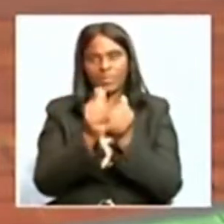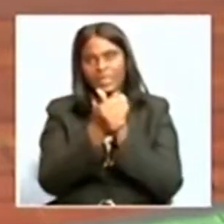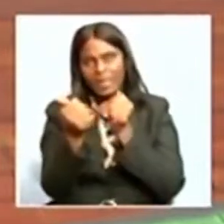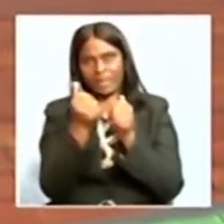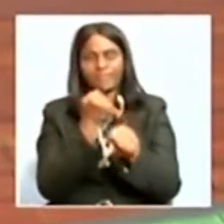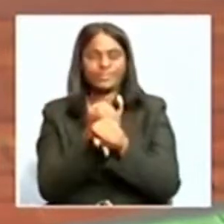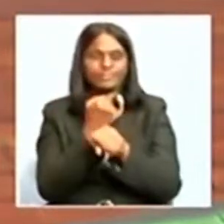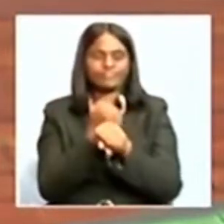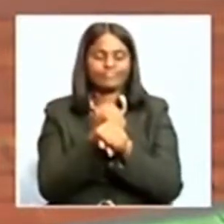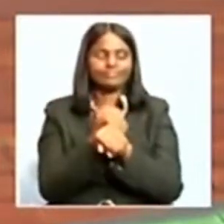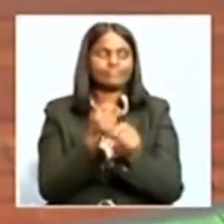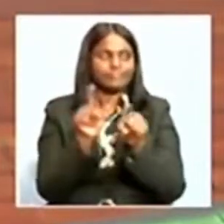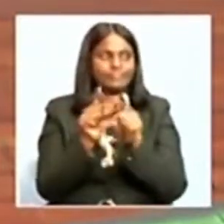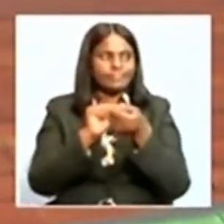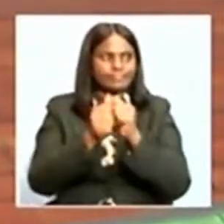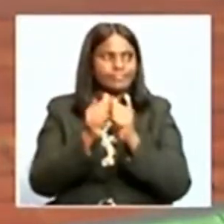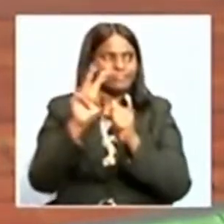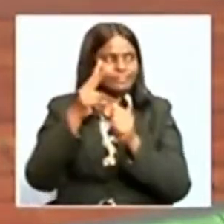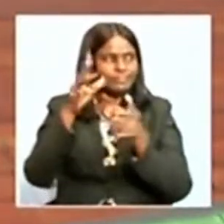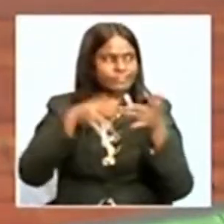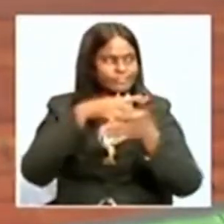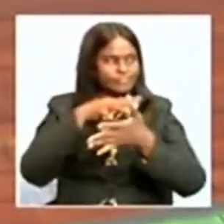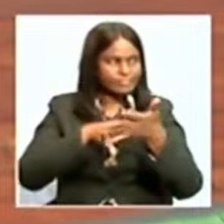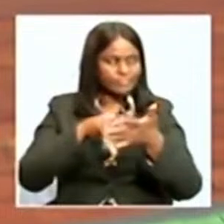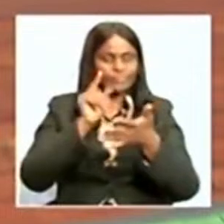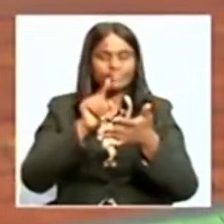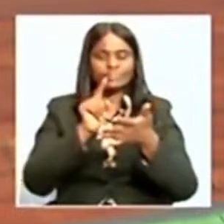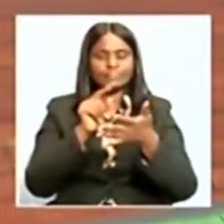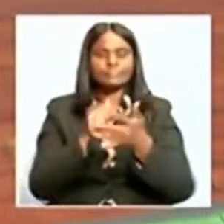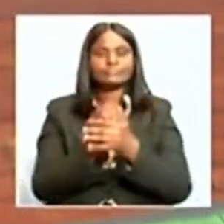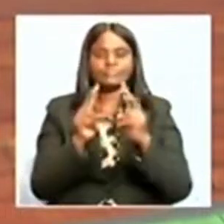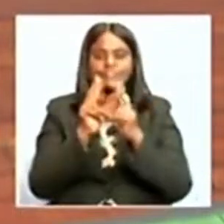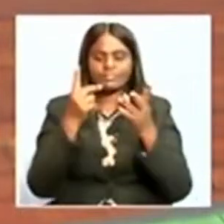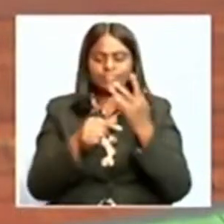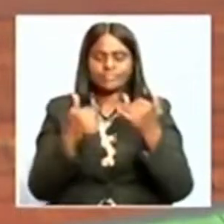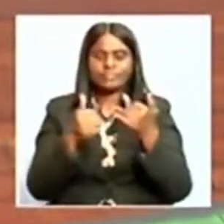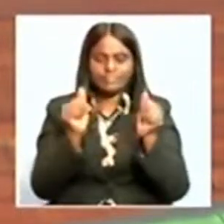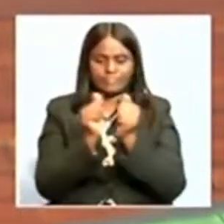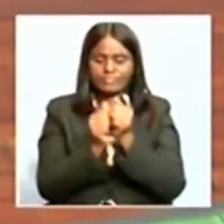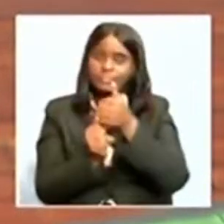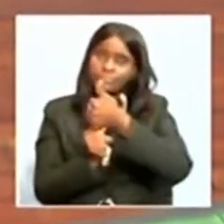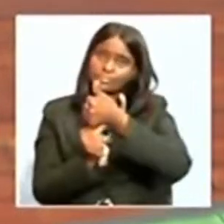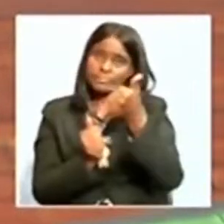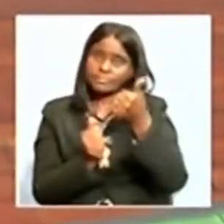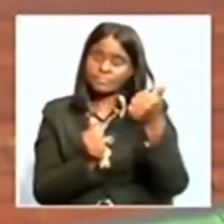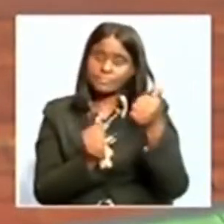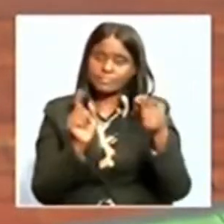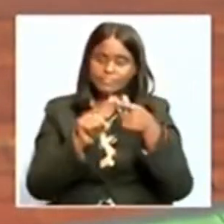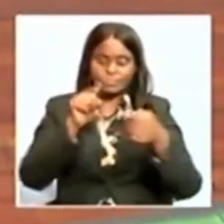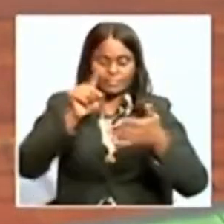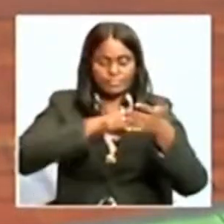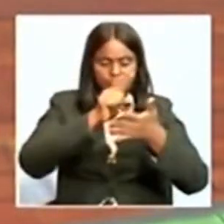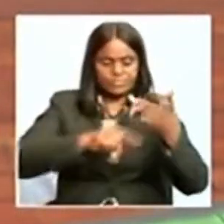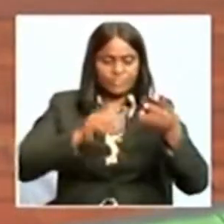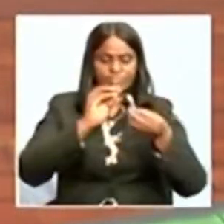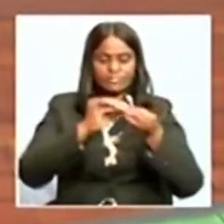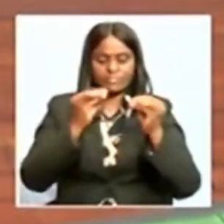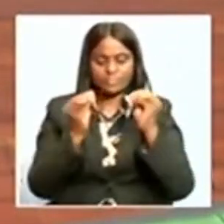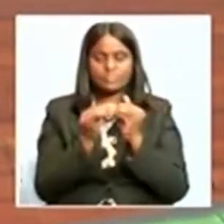20 amends the second schedule so as to, among others, delete the figure